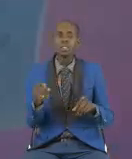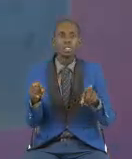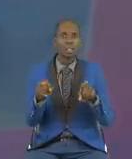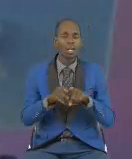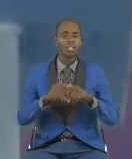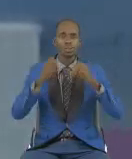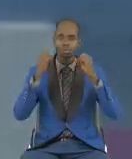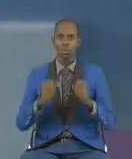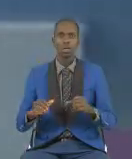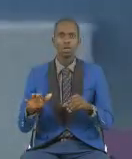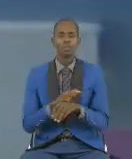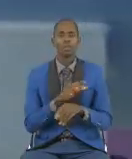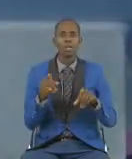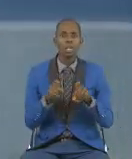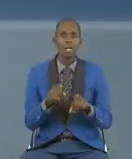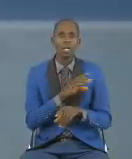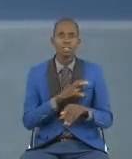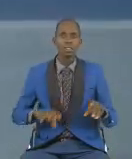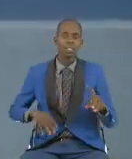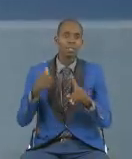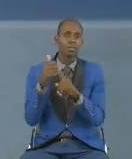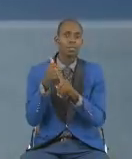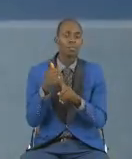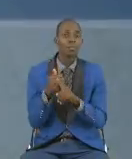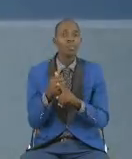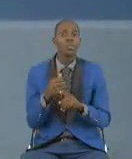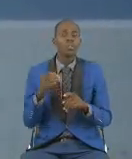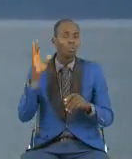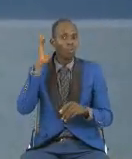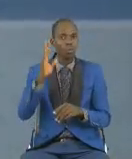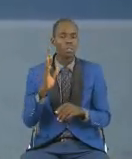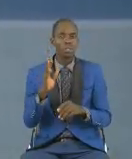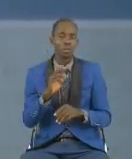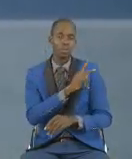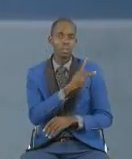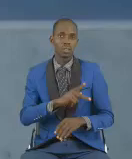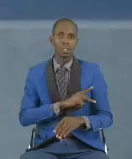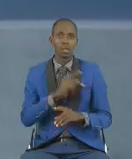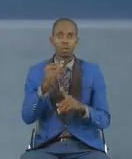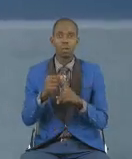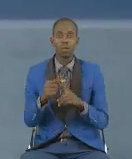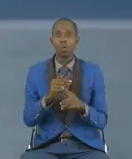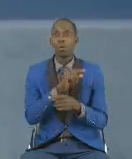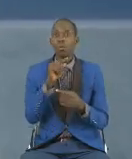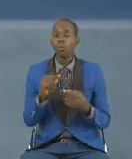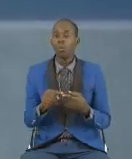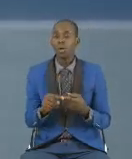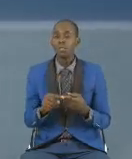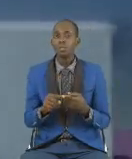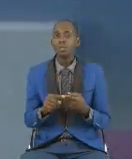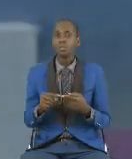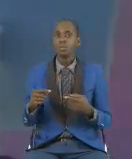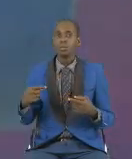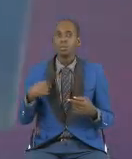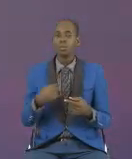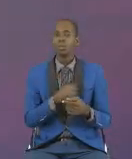as Christ himself, the personalized word. And so when we have the word, when we possess